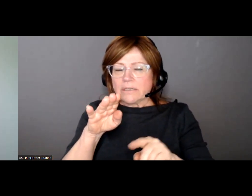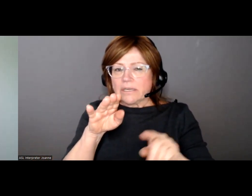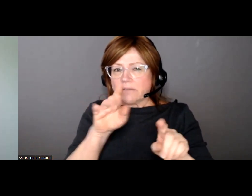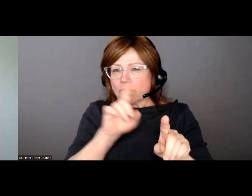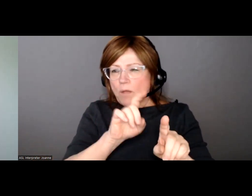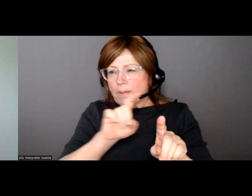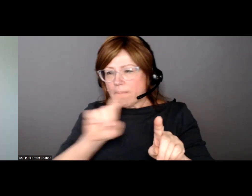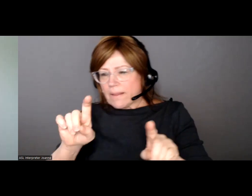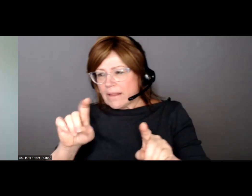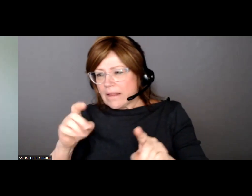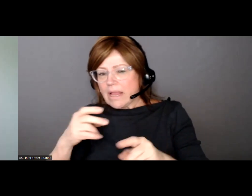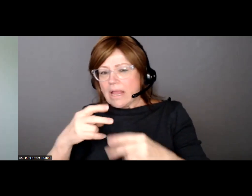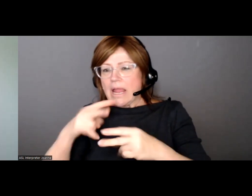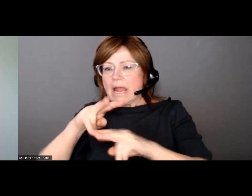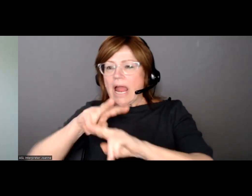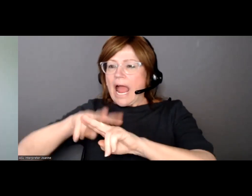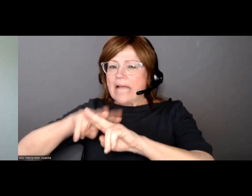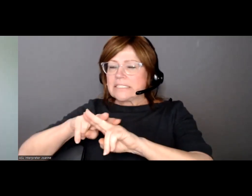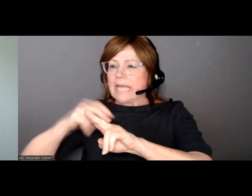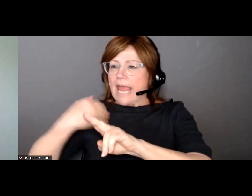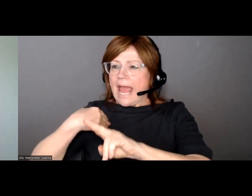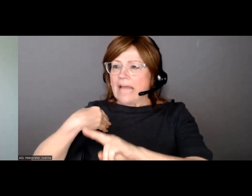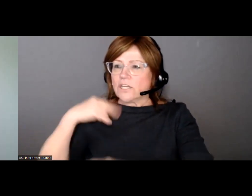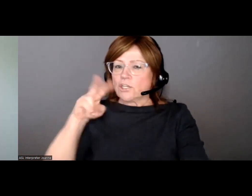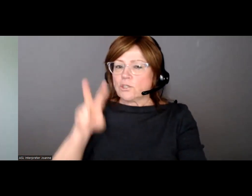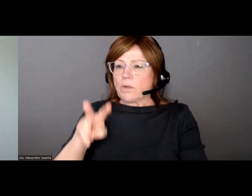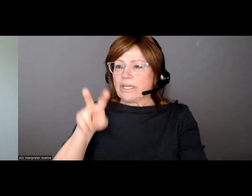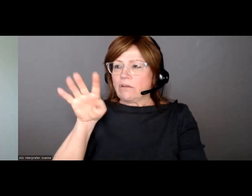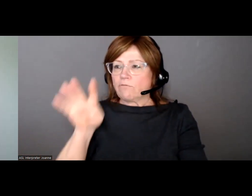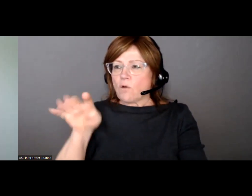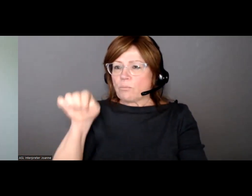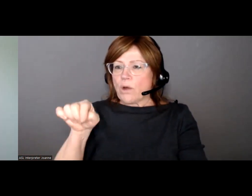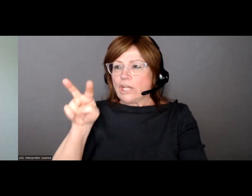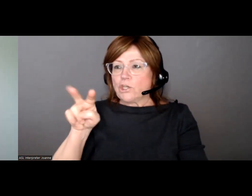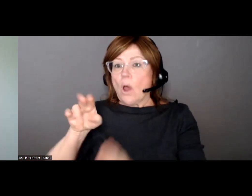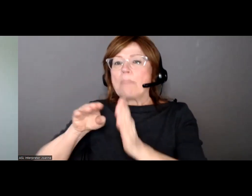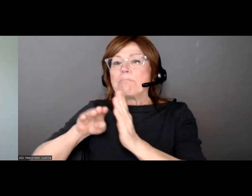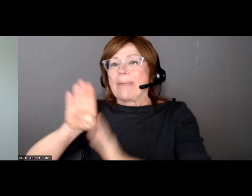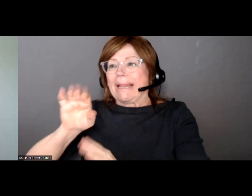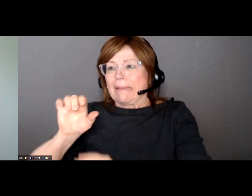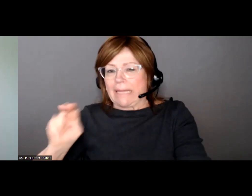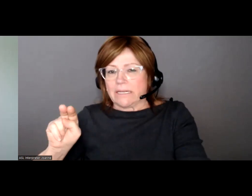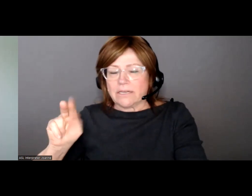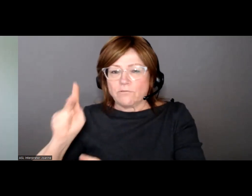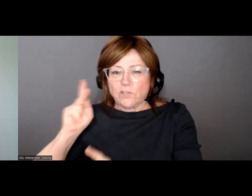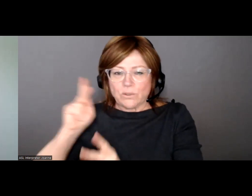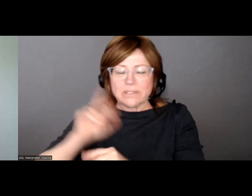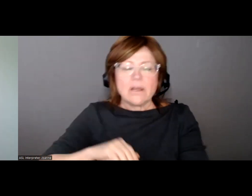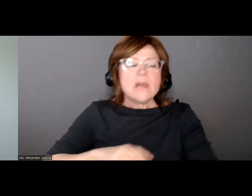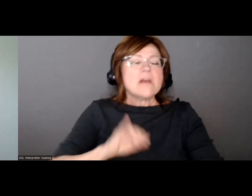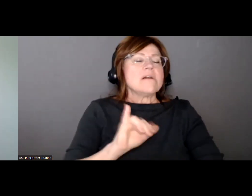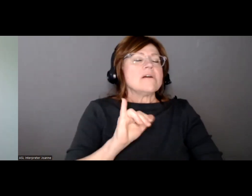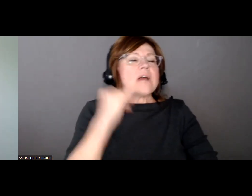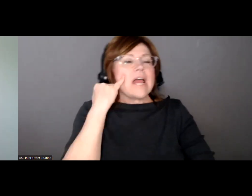it says Husky has 24.2 billion views. Oh, okay, so that, see, if I would use